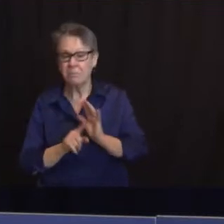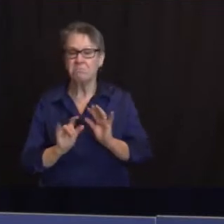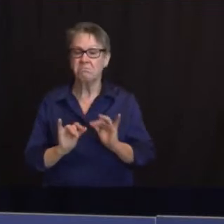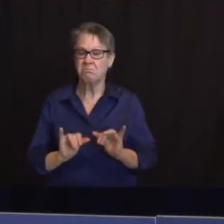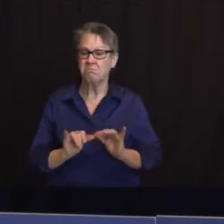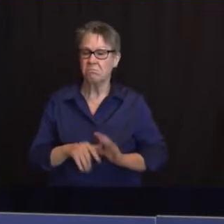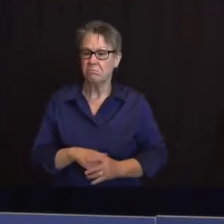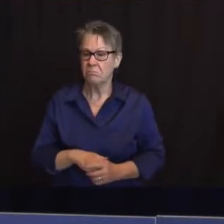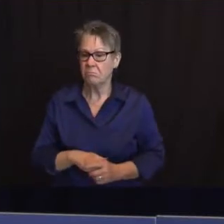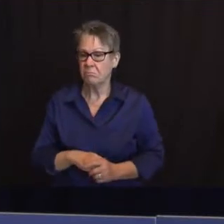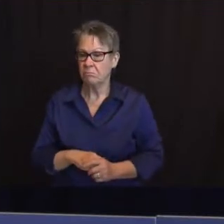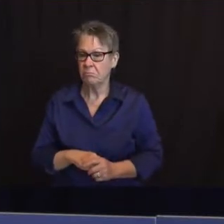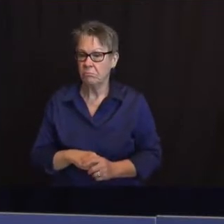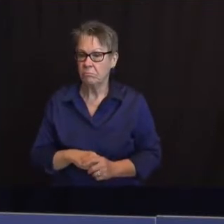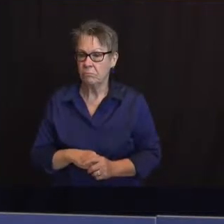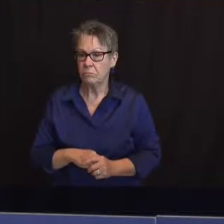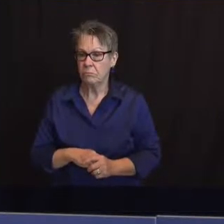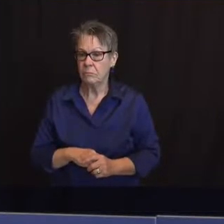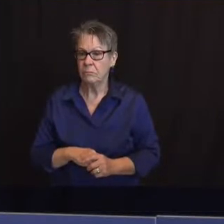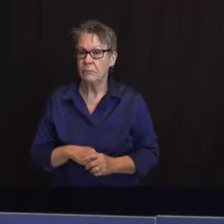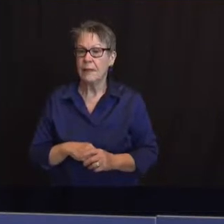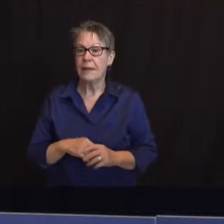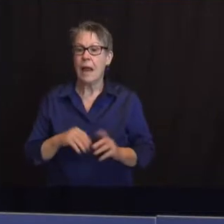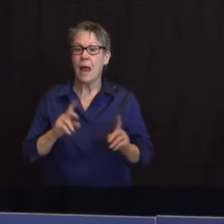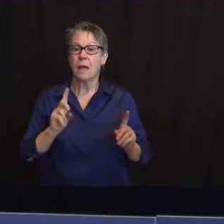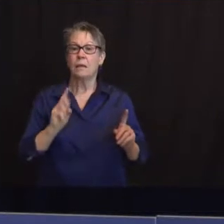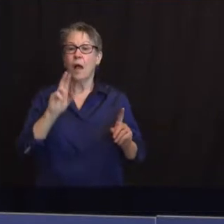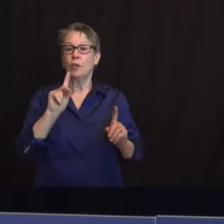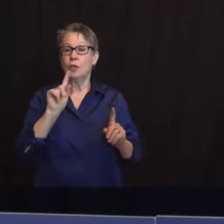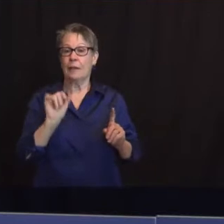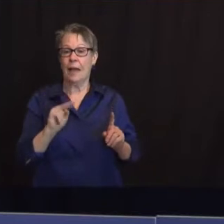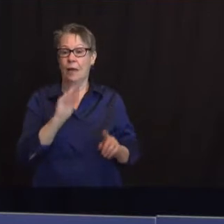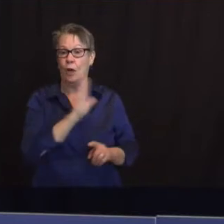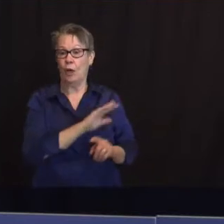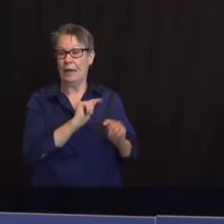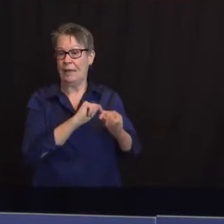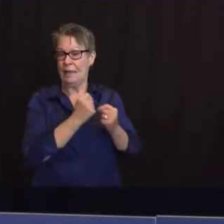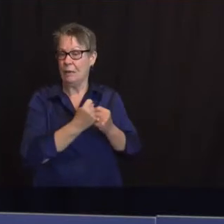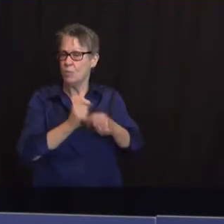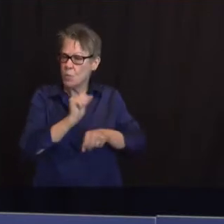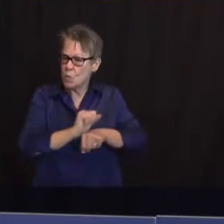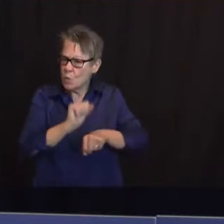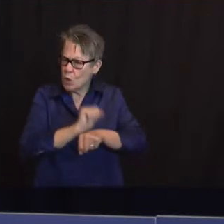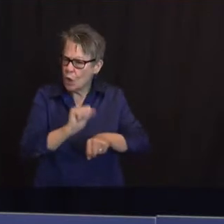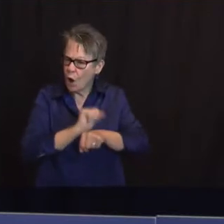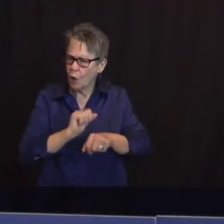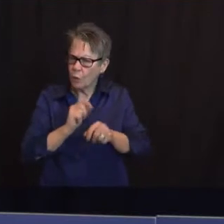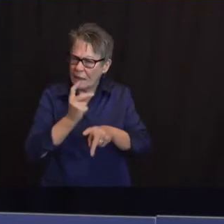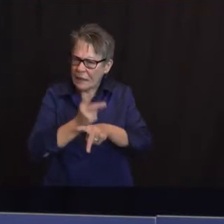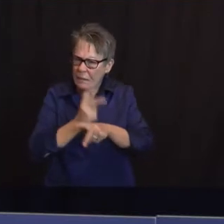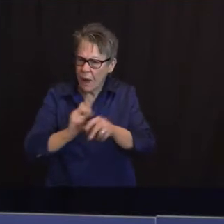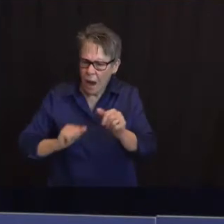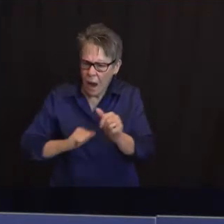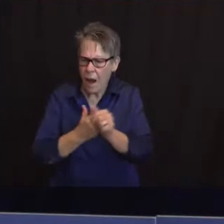Dr. Tan's team is working to update our guidance in the United States for travel.